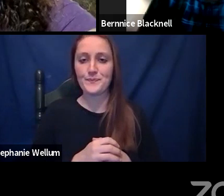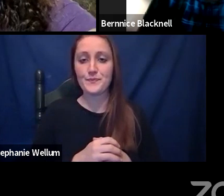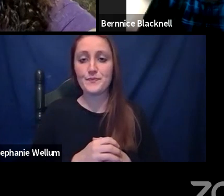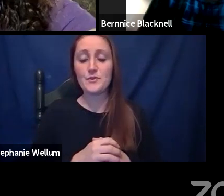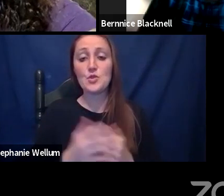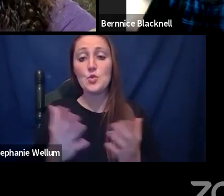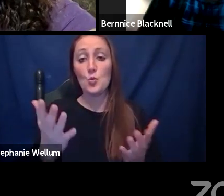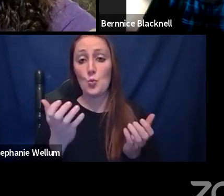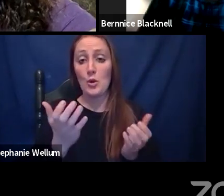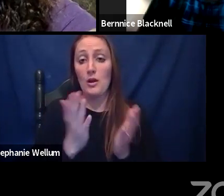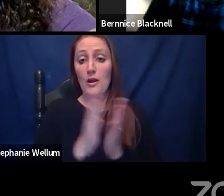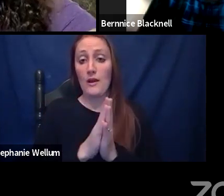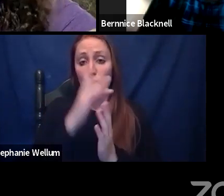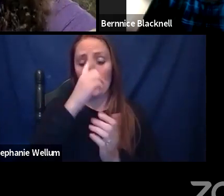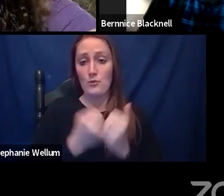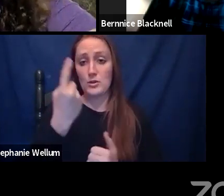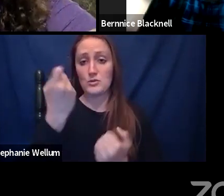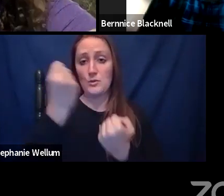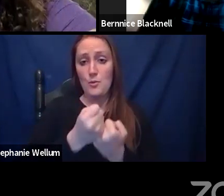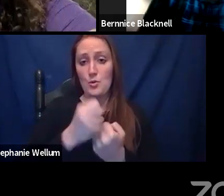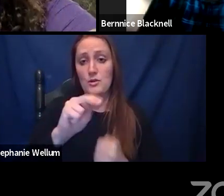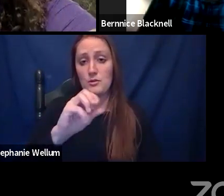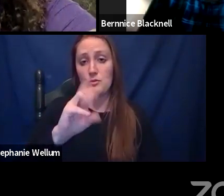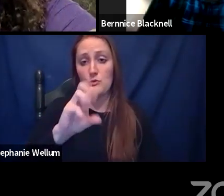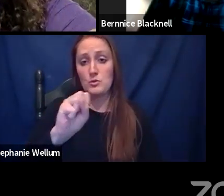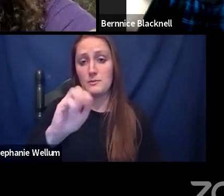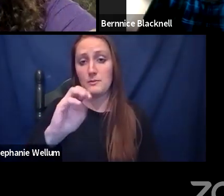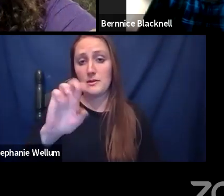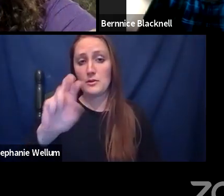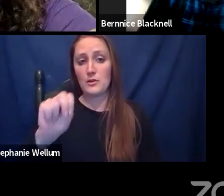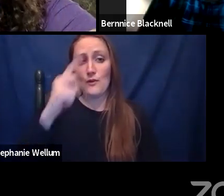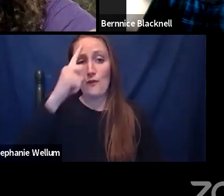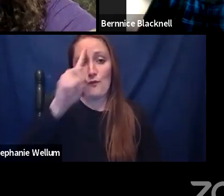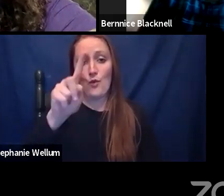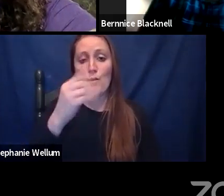the reimbursement for their food distribution for the months